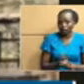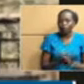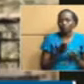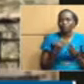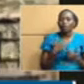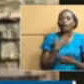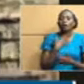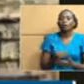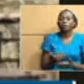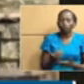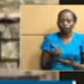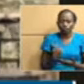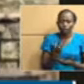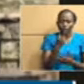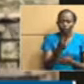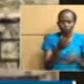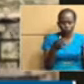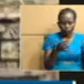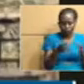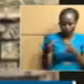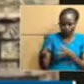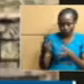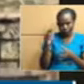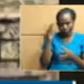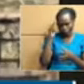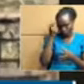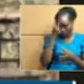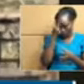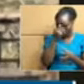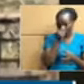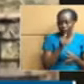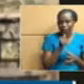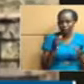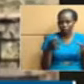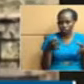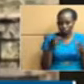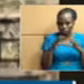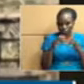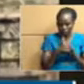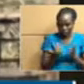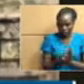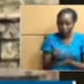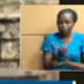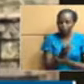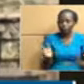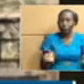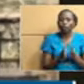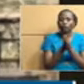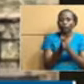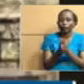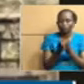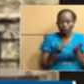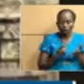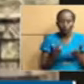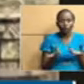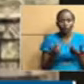two parties to come together, government and private sector. The largest percentage of our population is private sector, and a greater